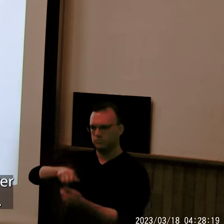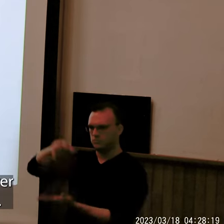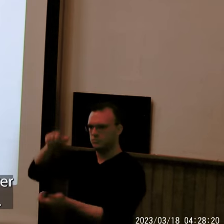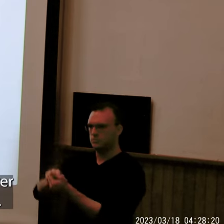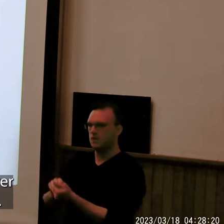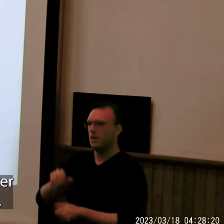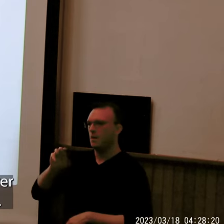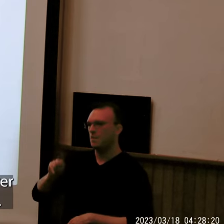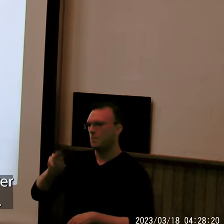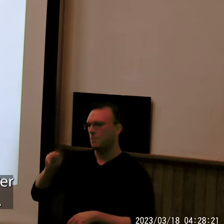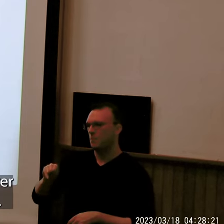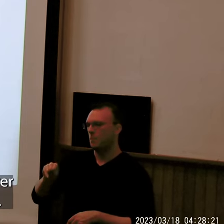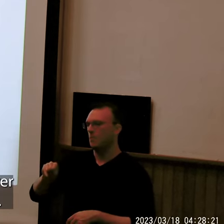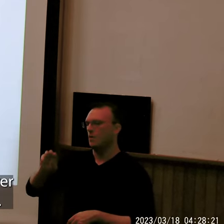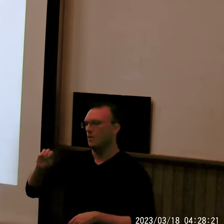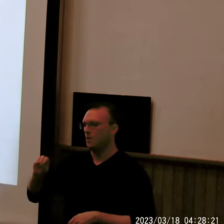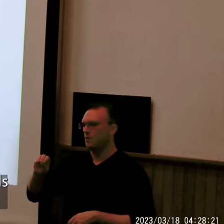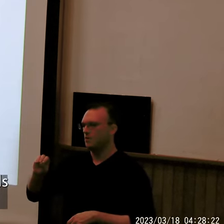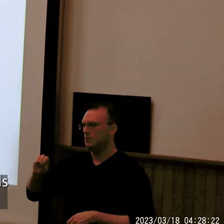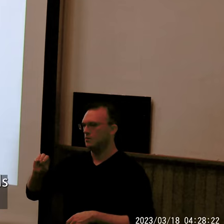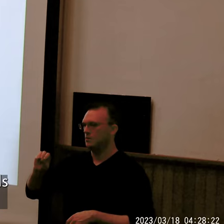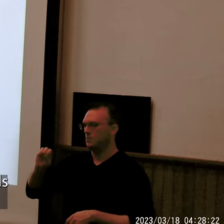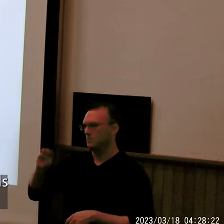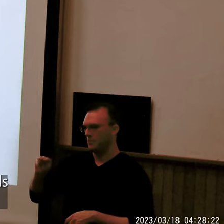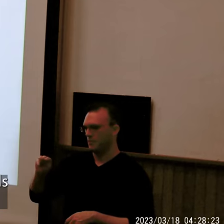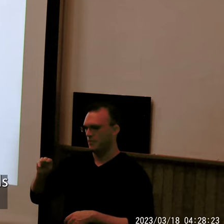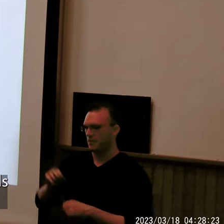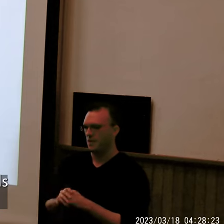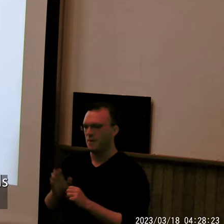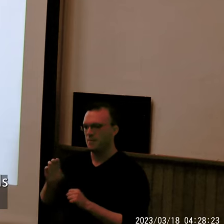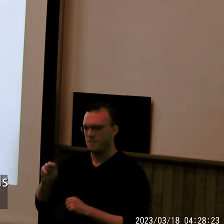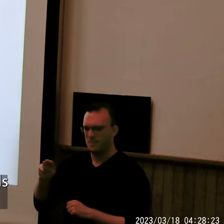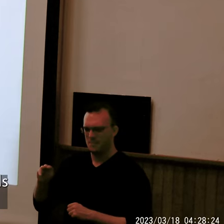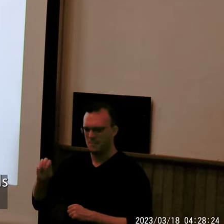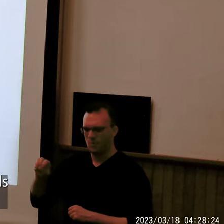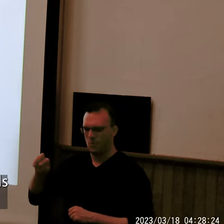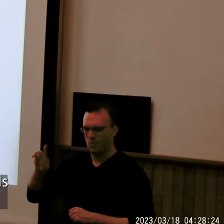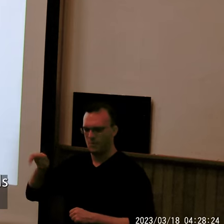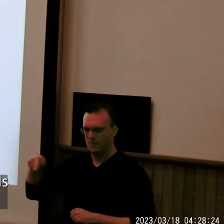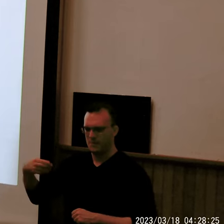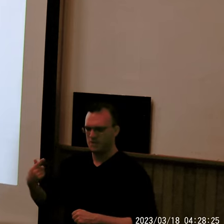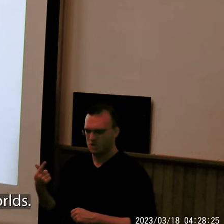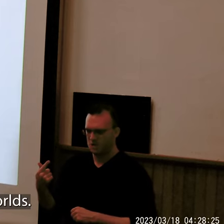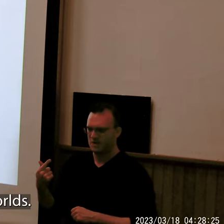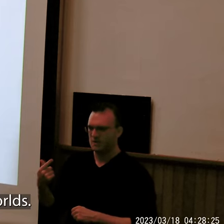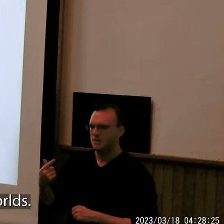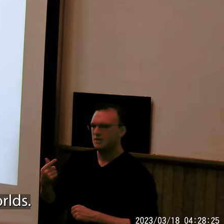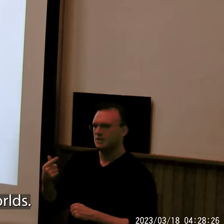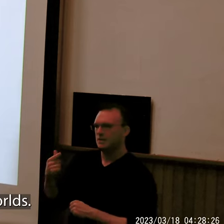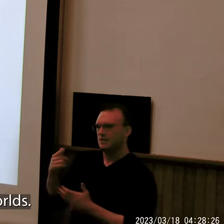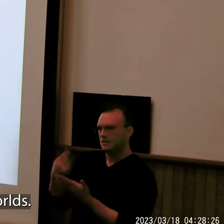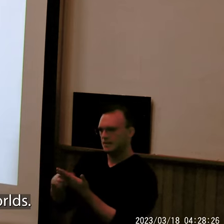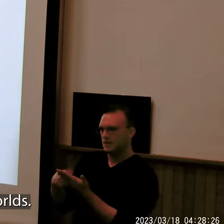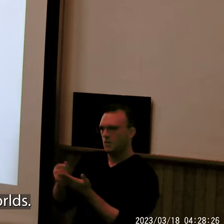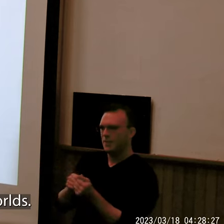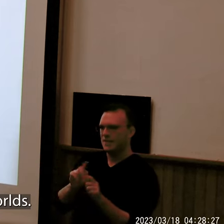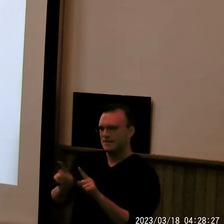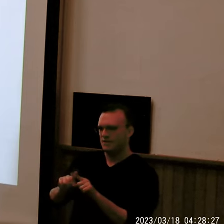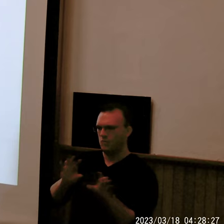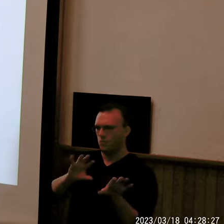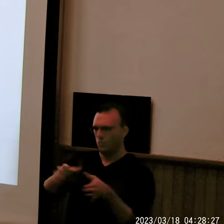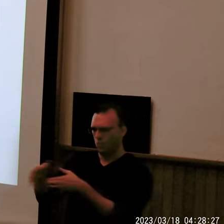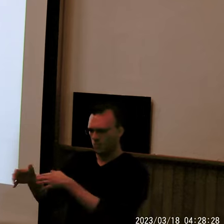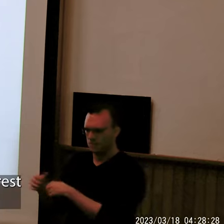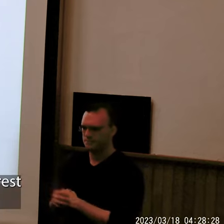multiplayer online games as virtual worlds. We differentiate clusters of levels within a game by grouping them into different